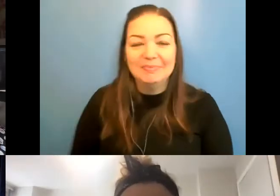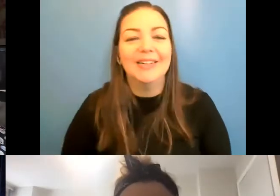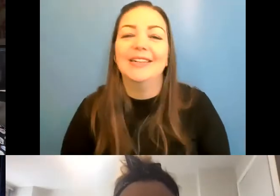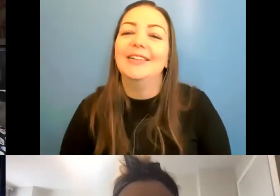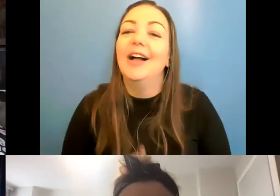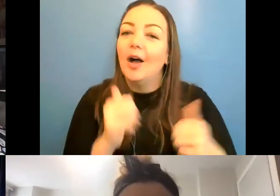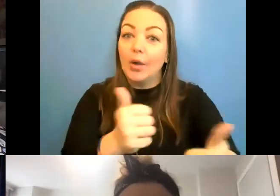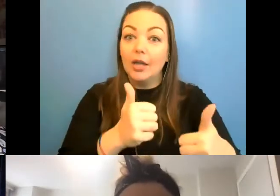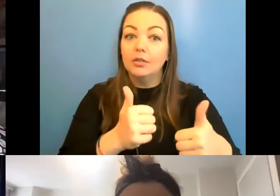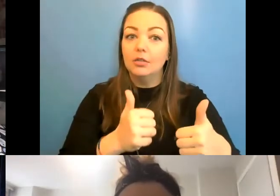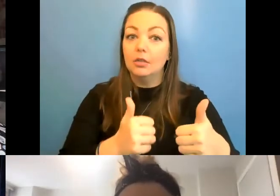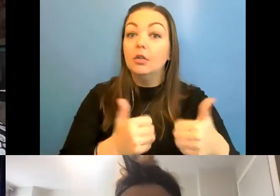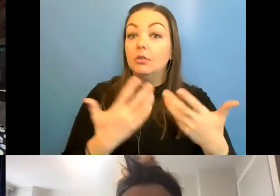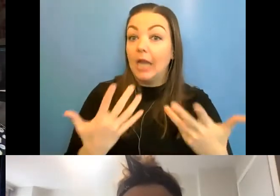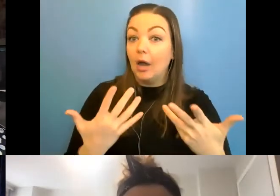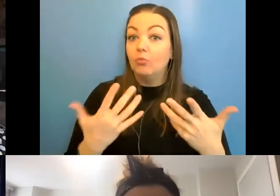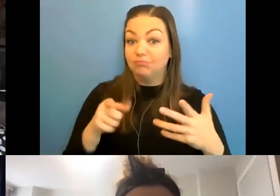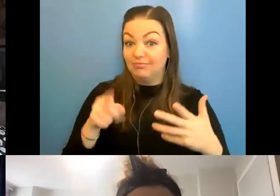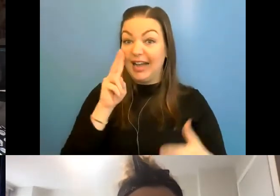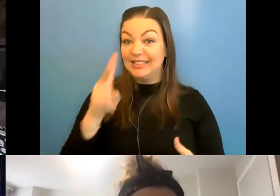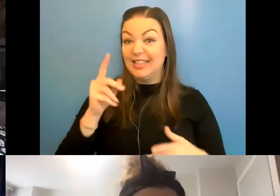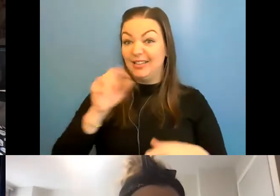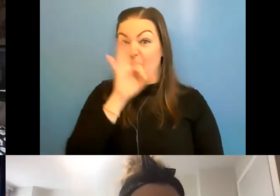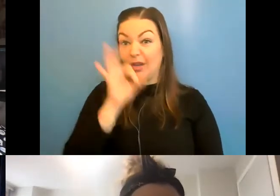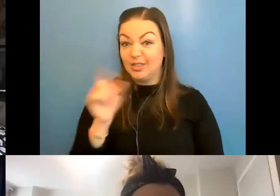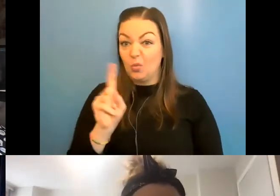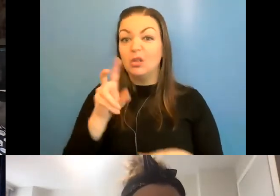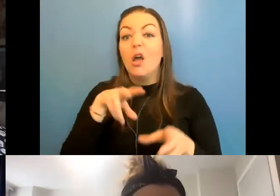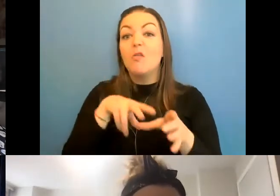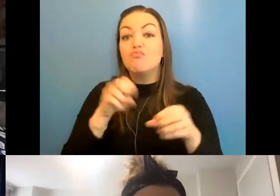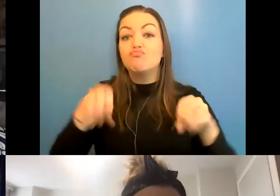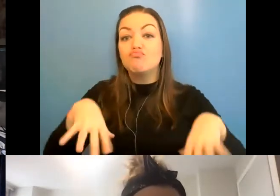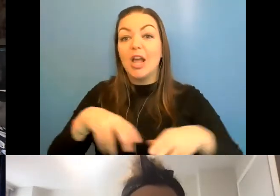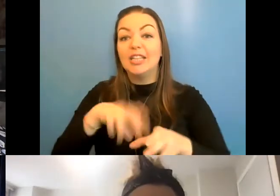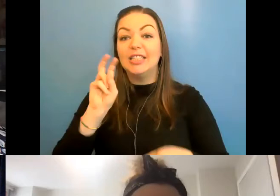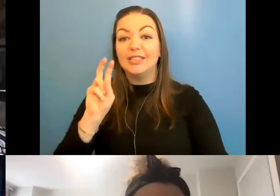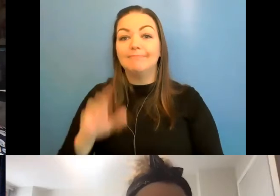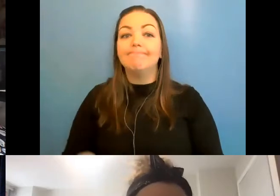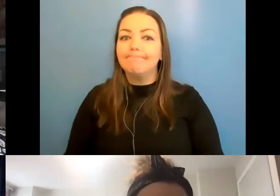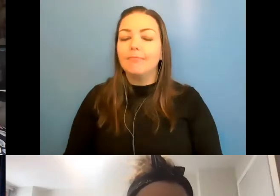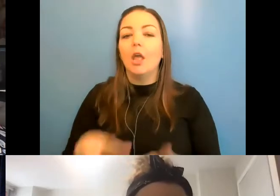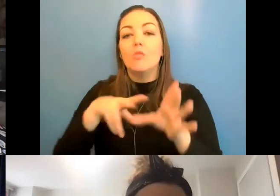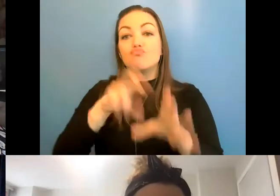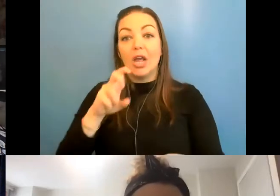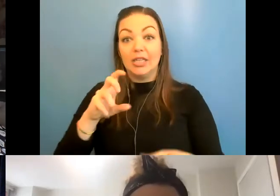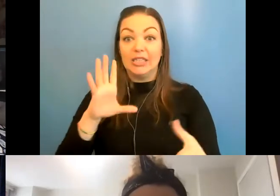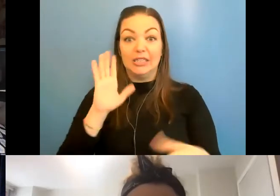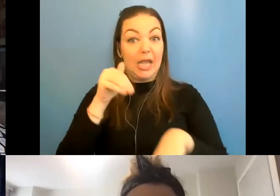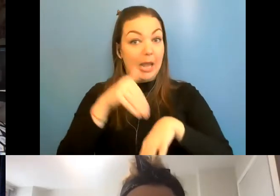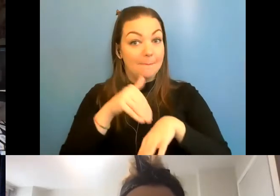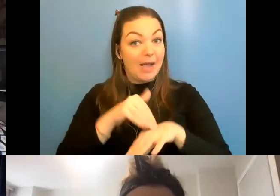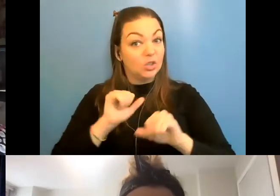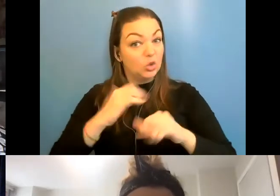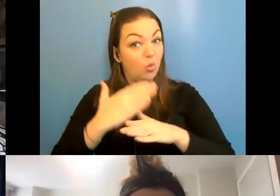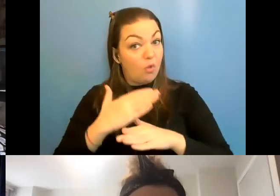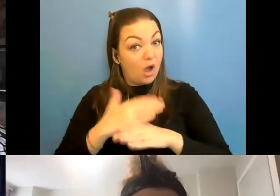Excellent. So we've got the Brexit question. Does Brexit impact either positively or negatively on the international work of Unlimited? Well, I'm just